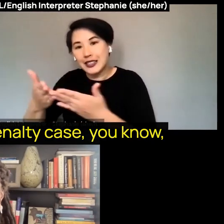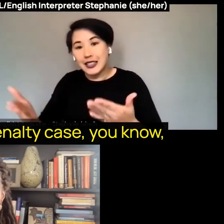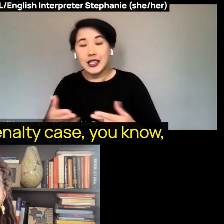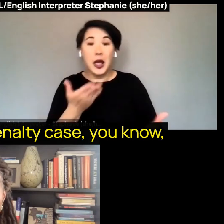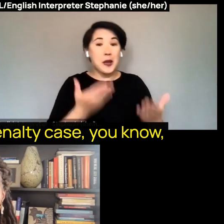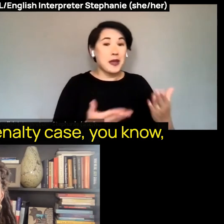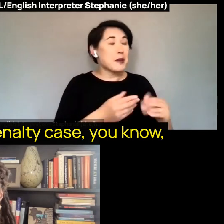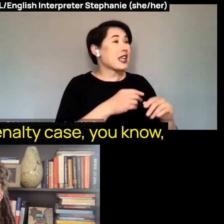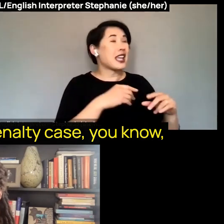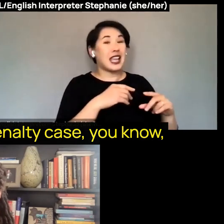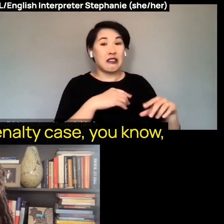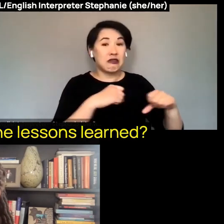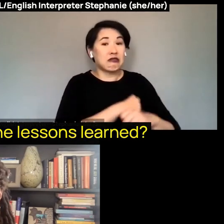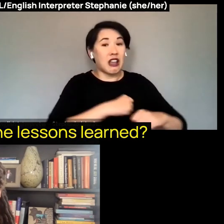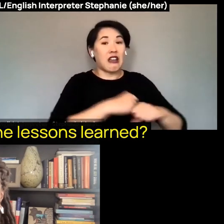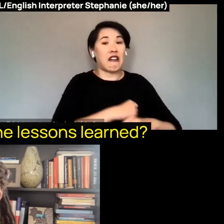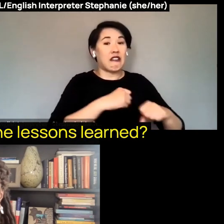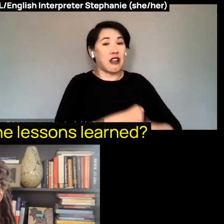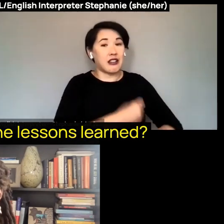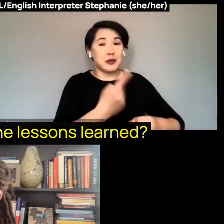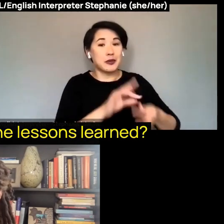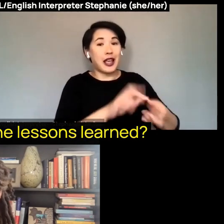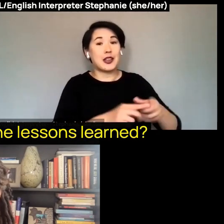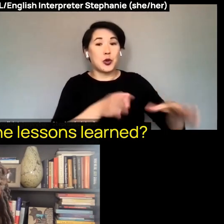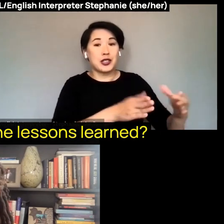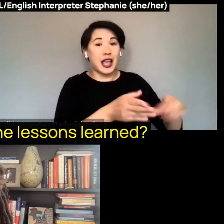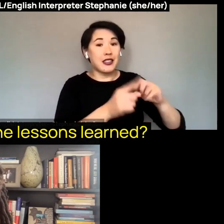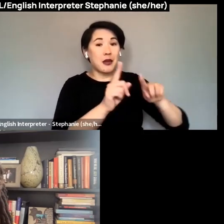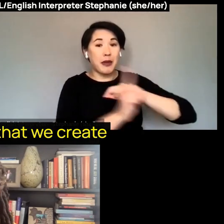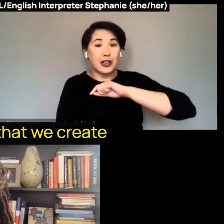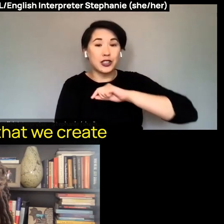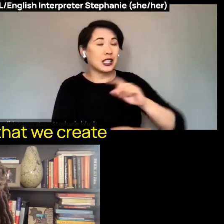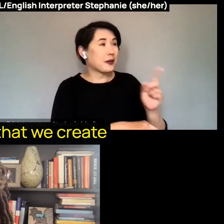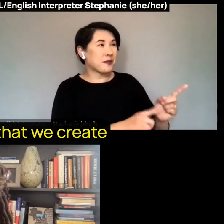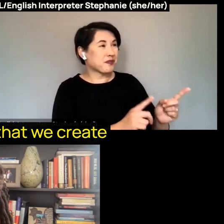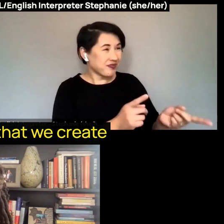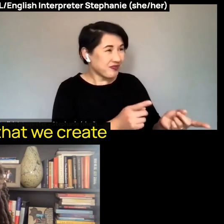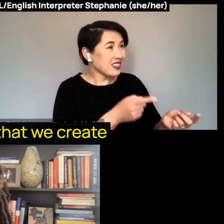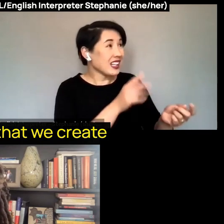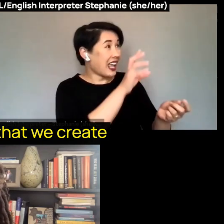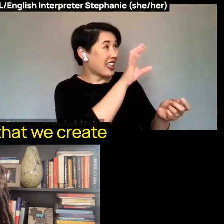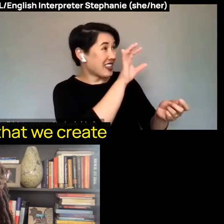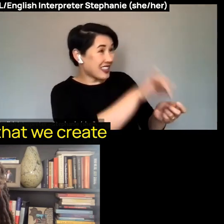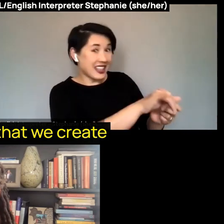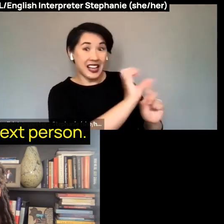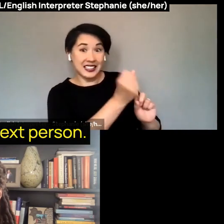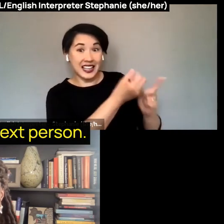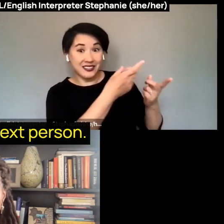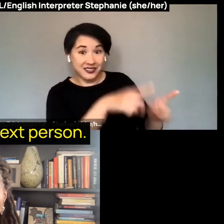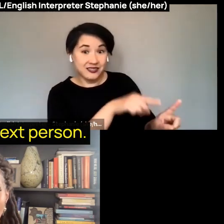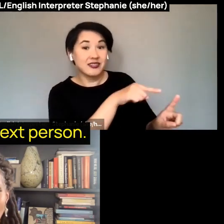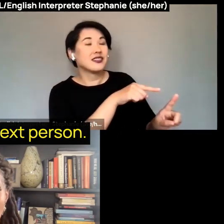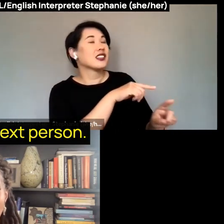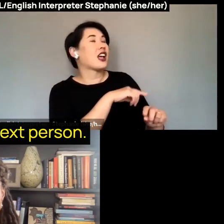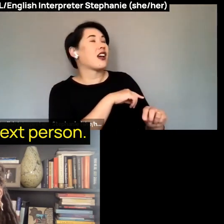death penalty case, you know, how do I actually take the lessons learned and try to ensure that we create justice